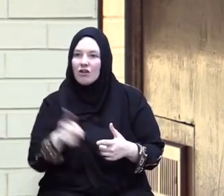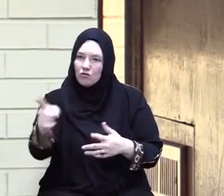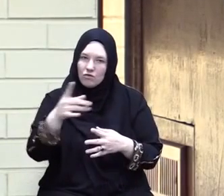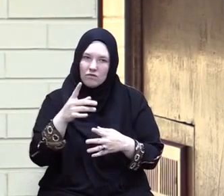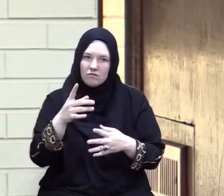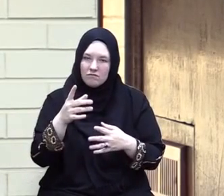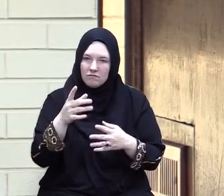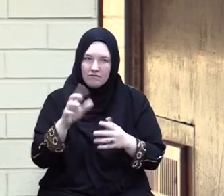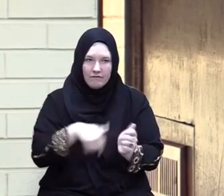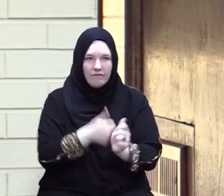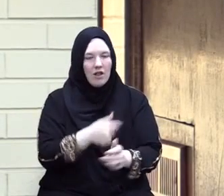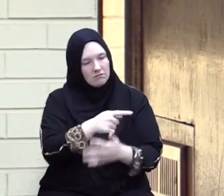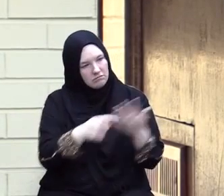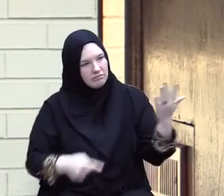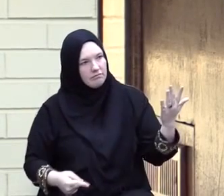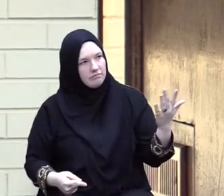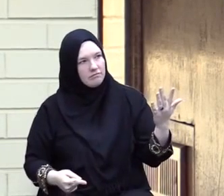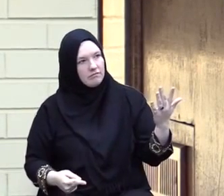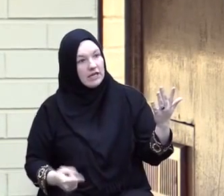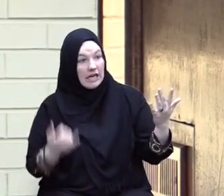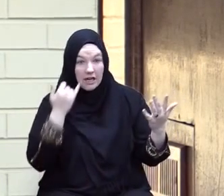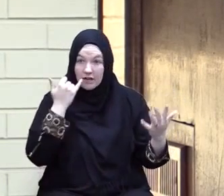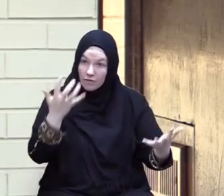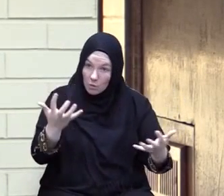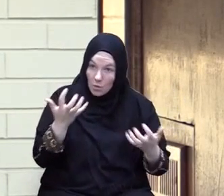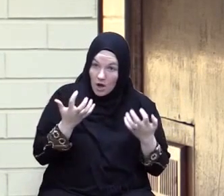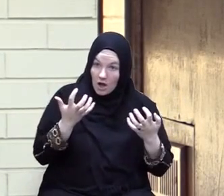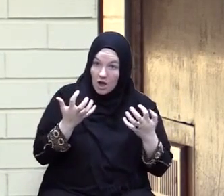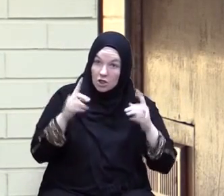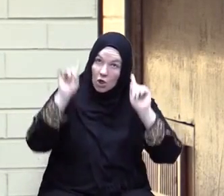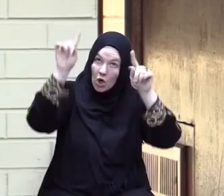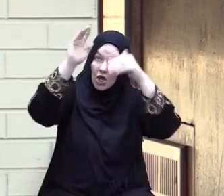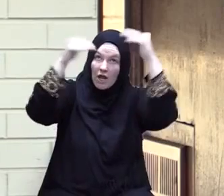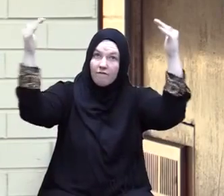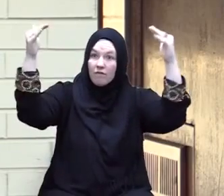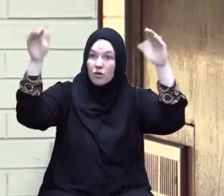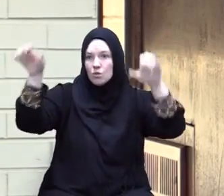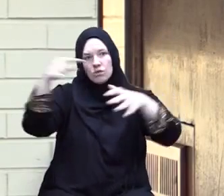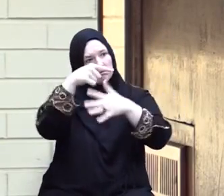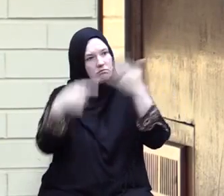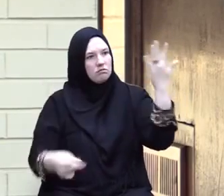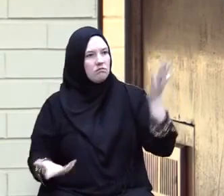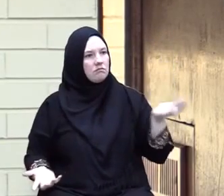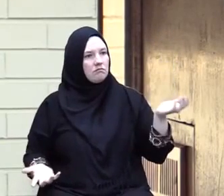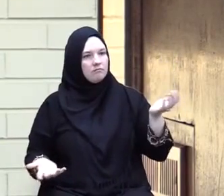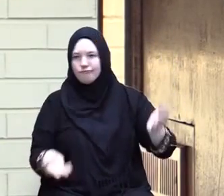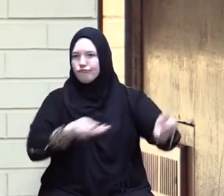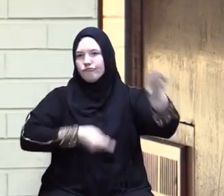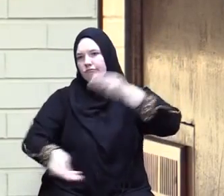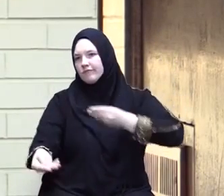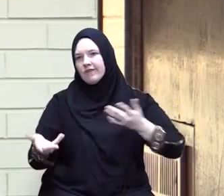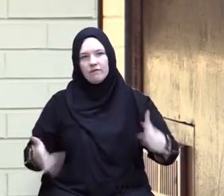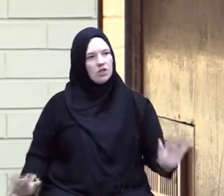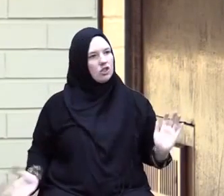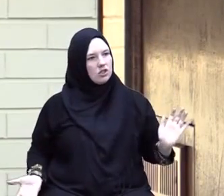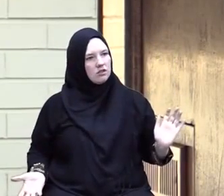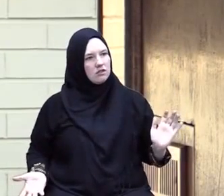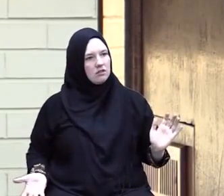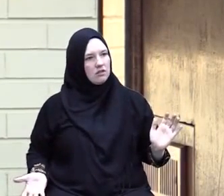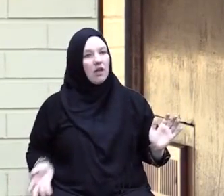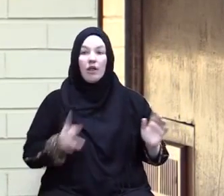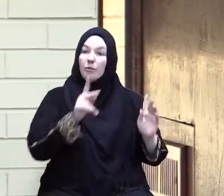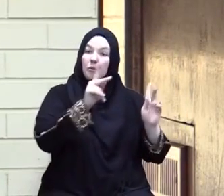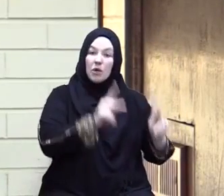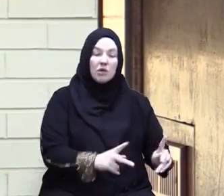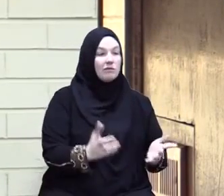their souls and their wealth in return for paradise. It's a business. It's a good business. They have their business. They